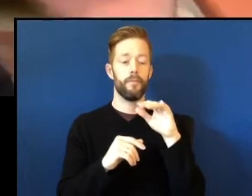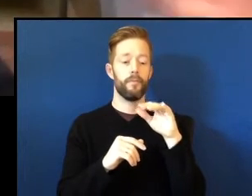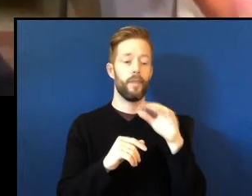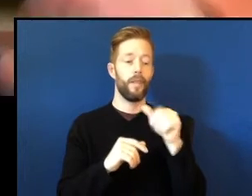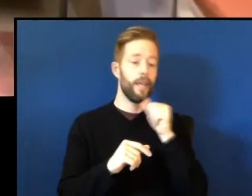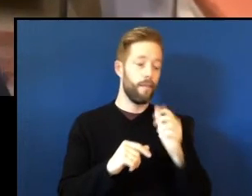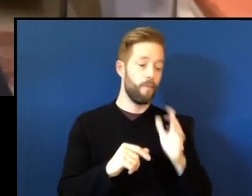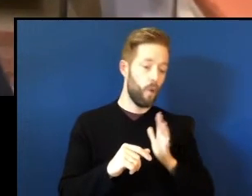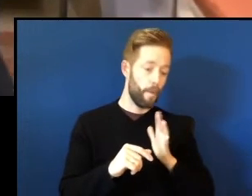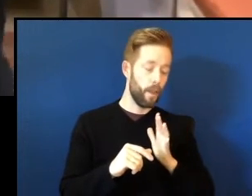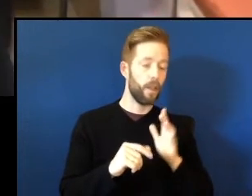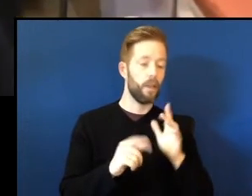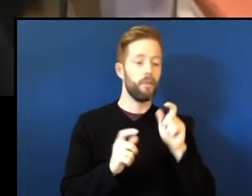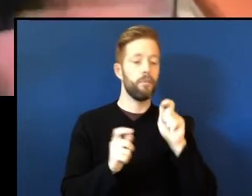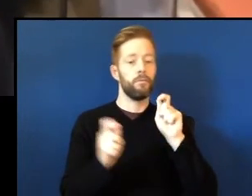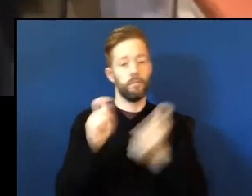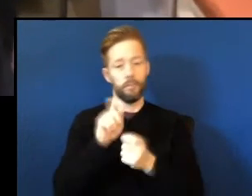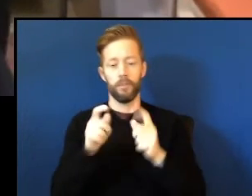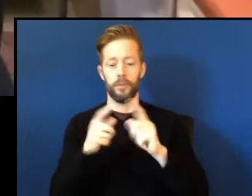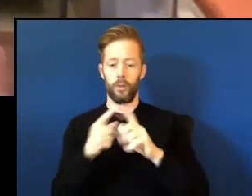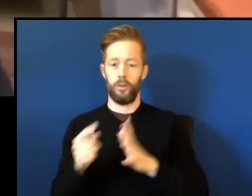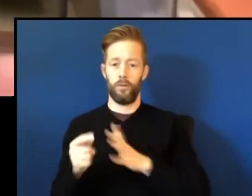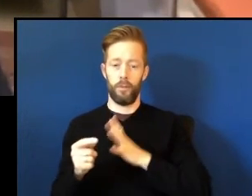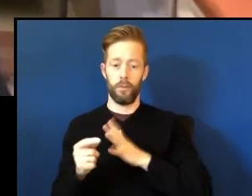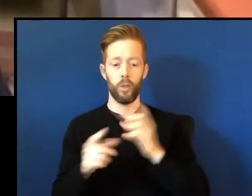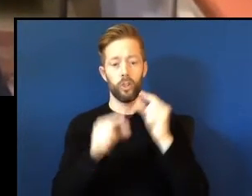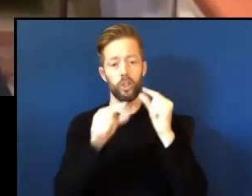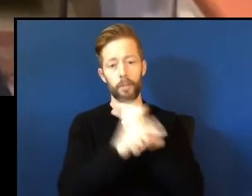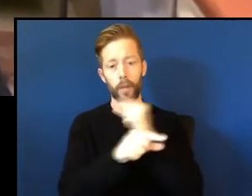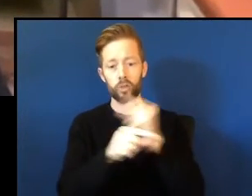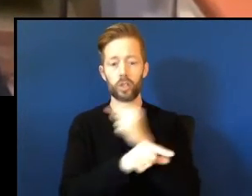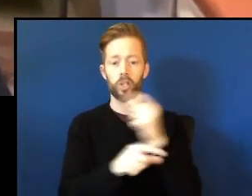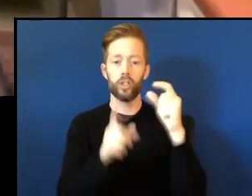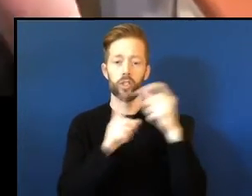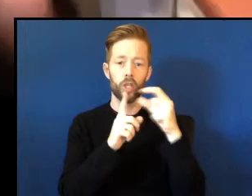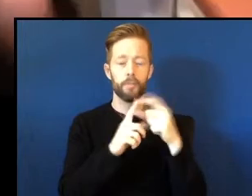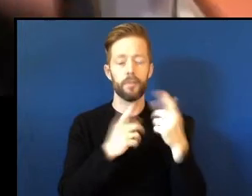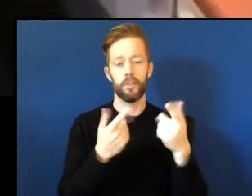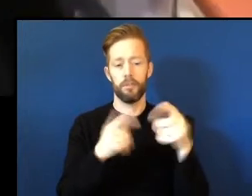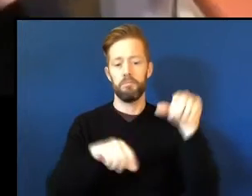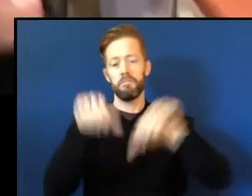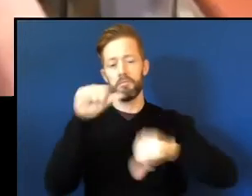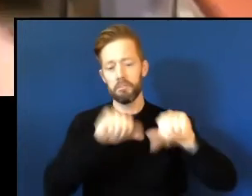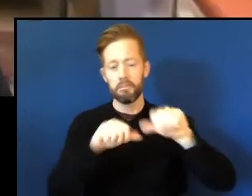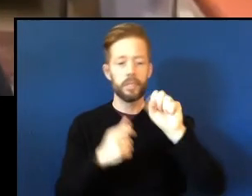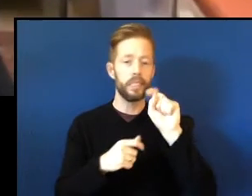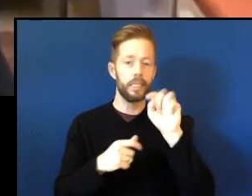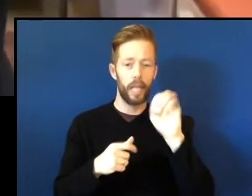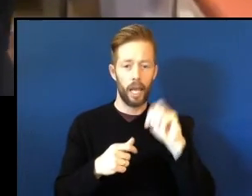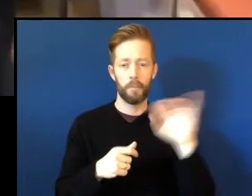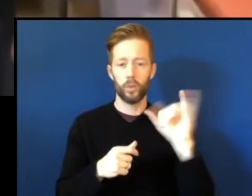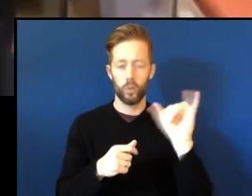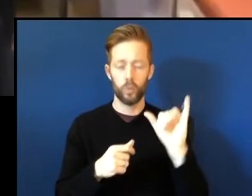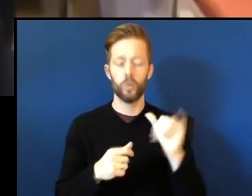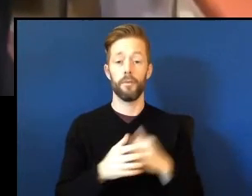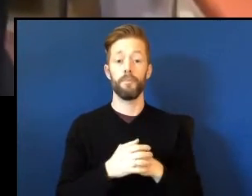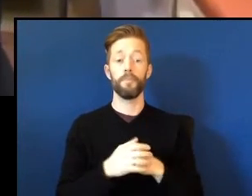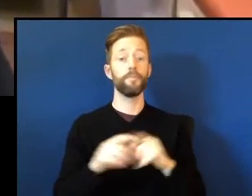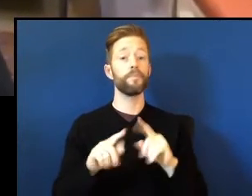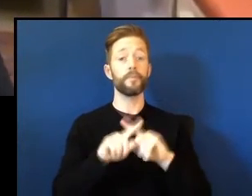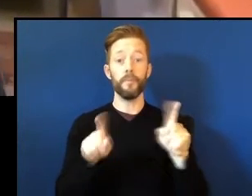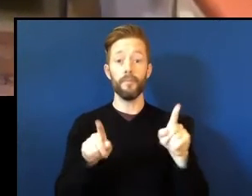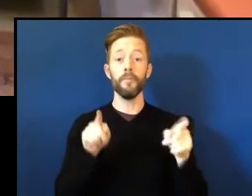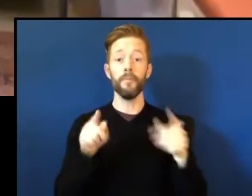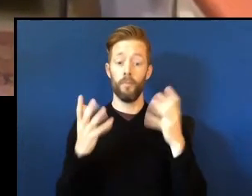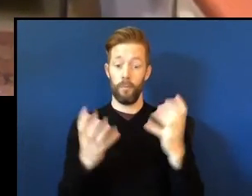formal, in that case, geometrical terms. But the same thing is true for science and STEM as well. And so I think the difference